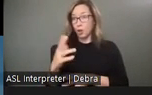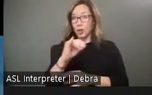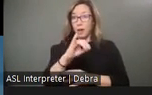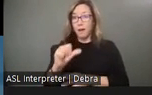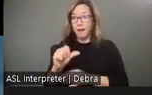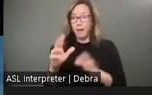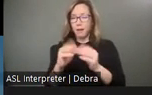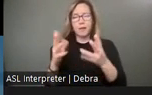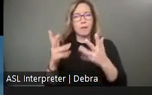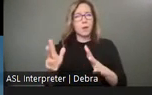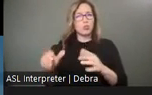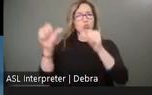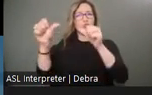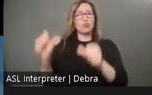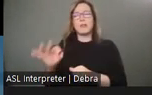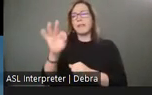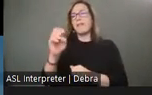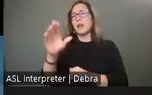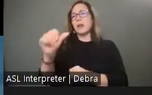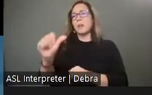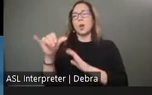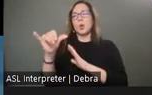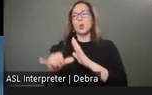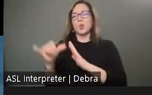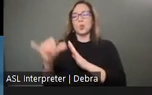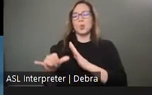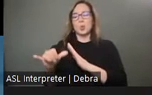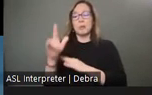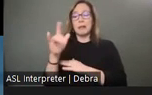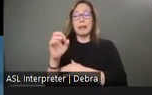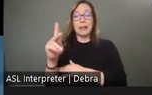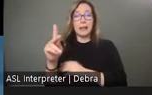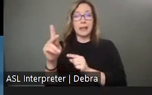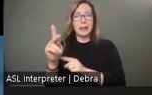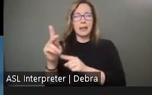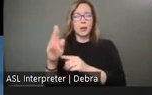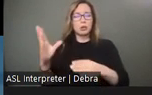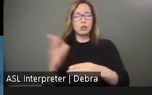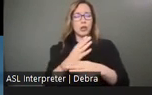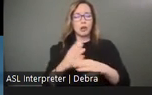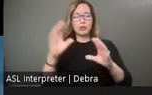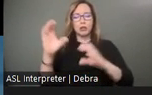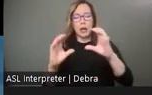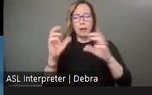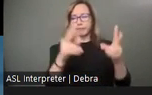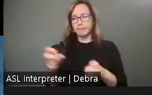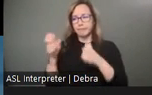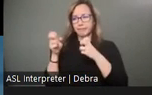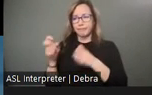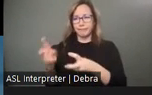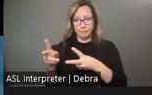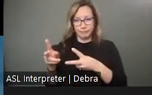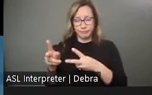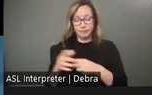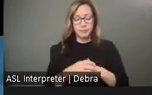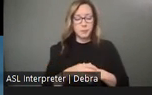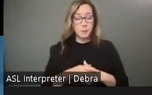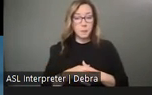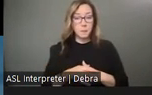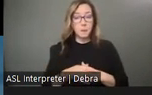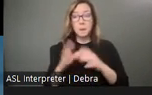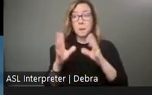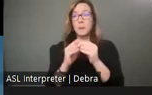been posted on the FEMA YouTube channel. The links to these recordings will be shared in the chat. Throughout the symposium, we welcome